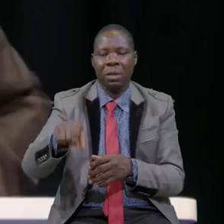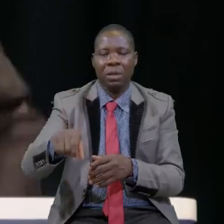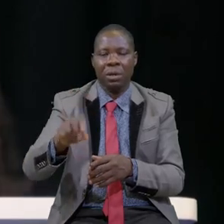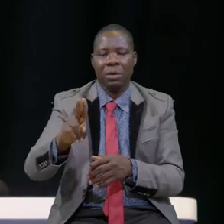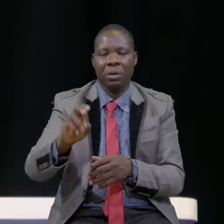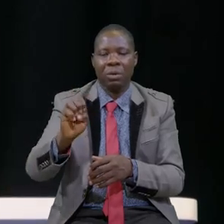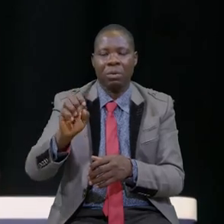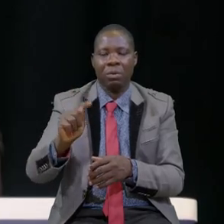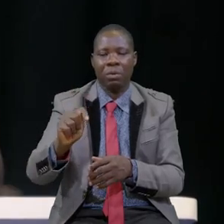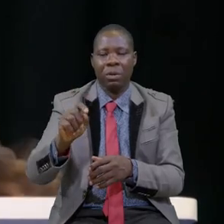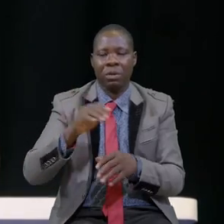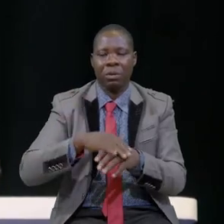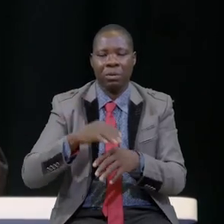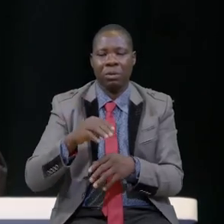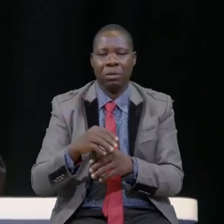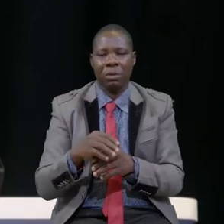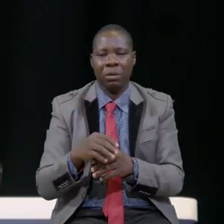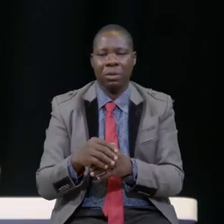October